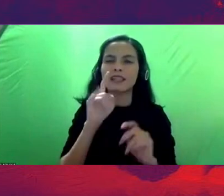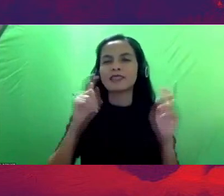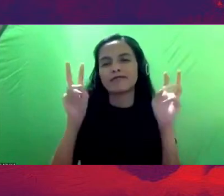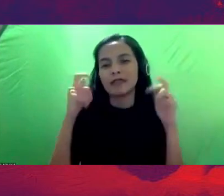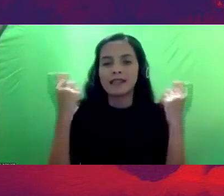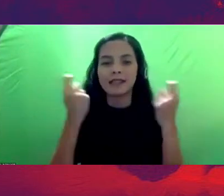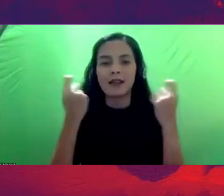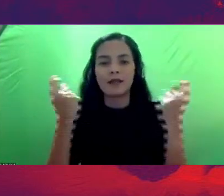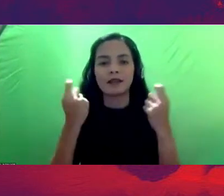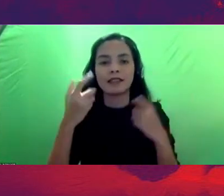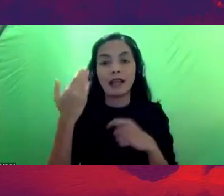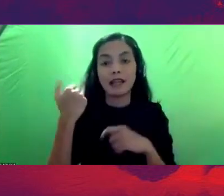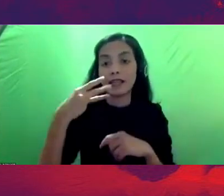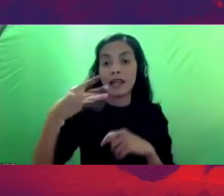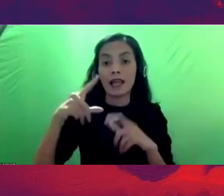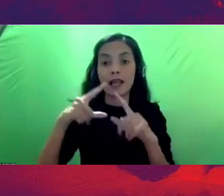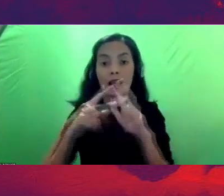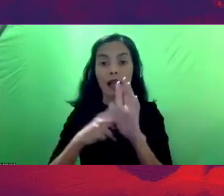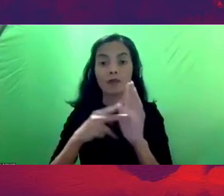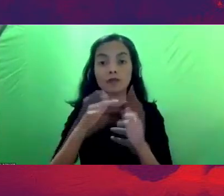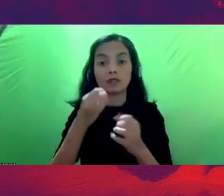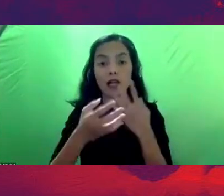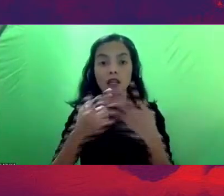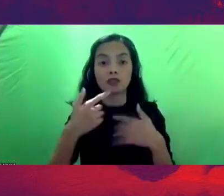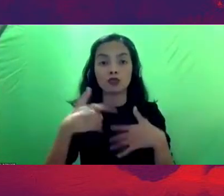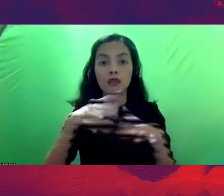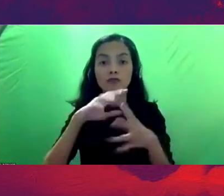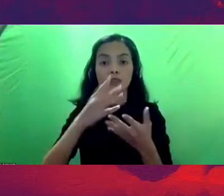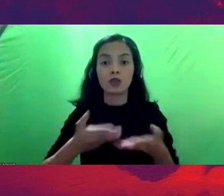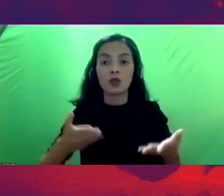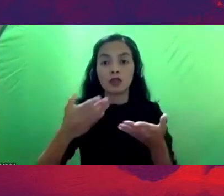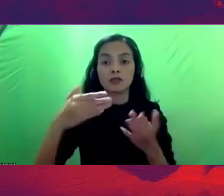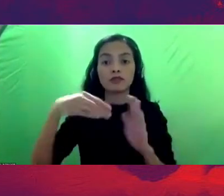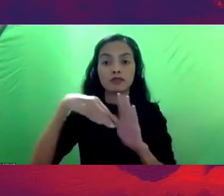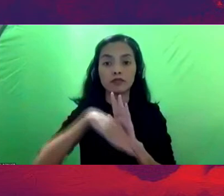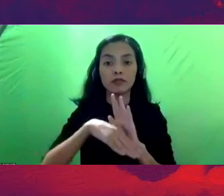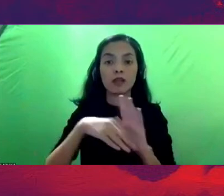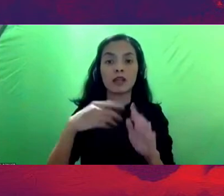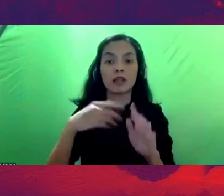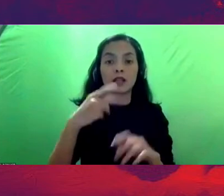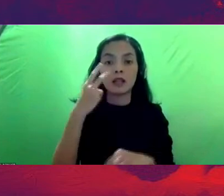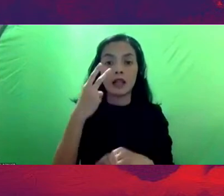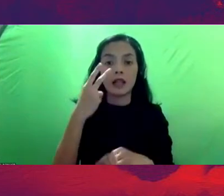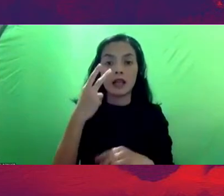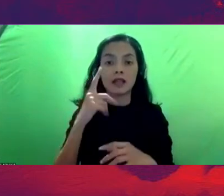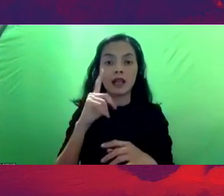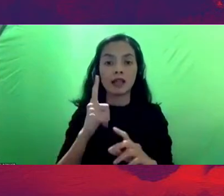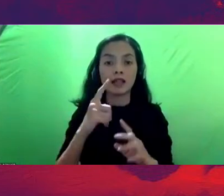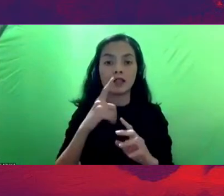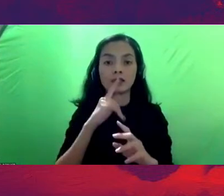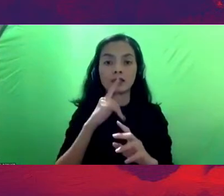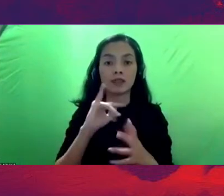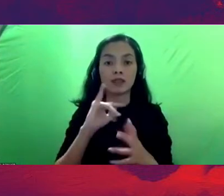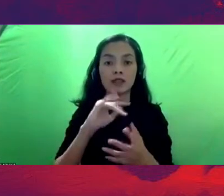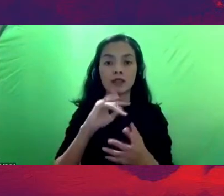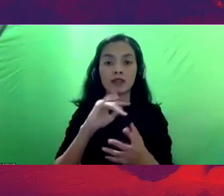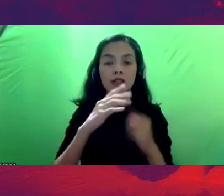Dr. Elan Satriawan has pointed out, is that we're seeing now positive poverty reduction in the context